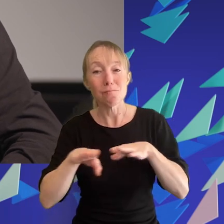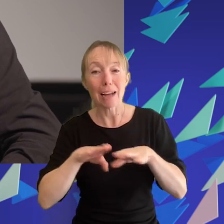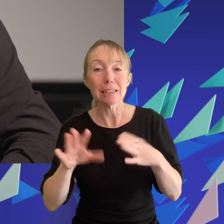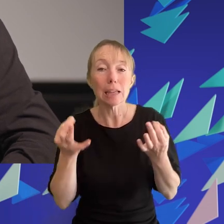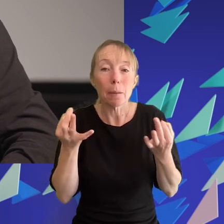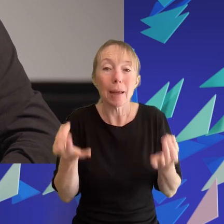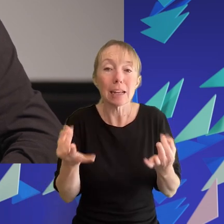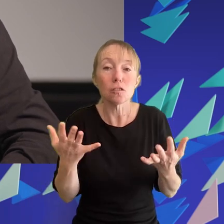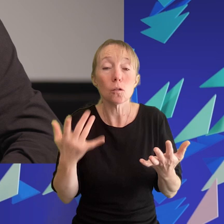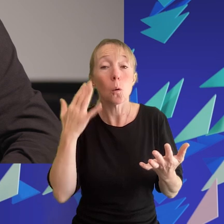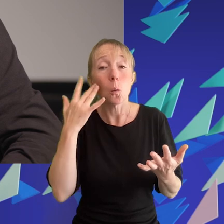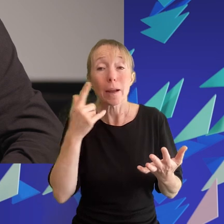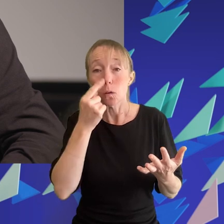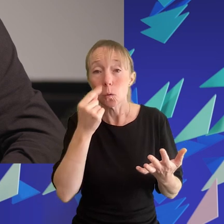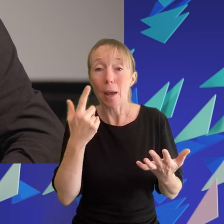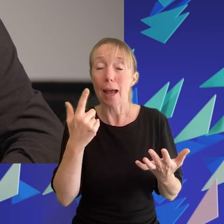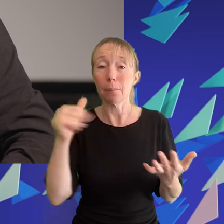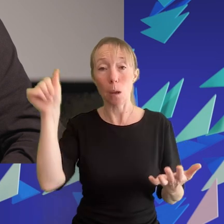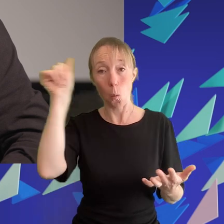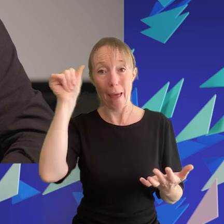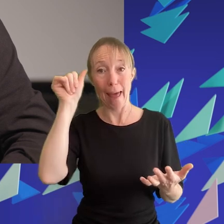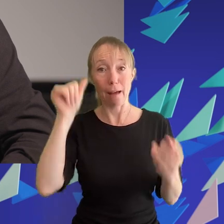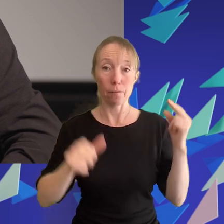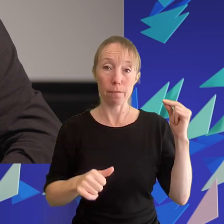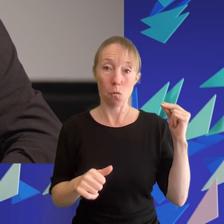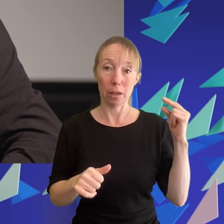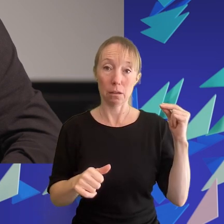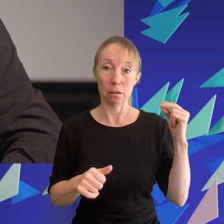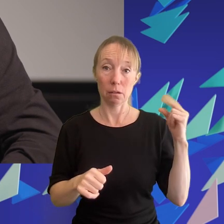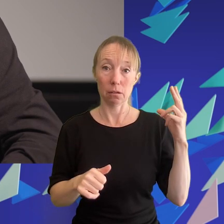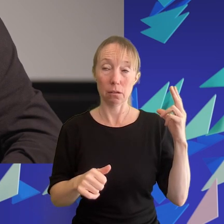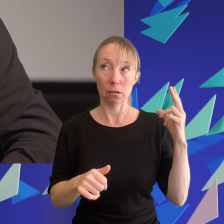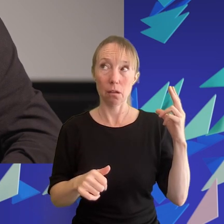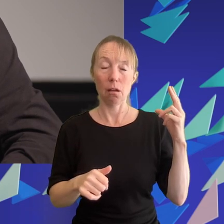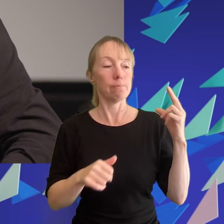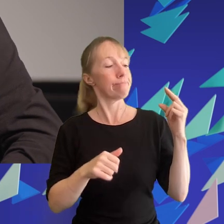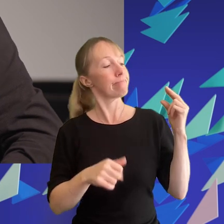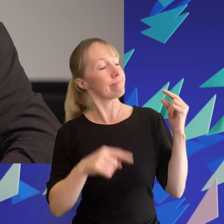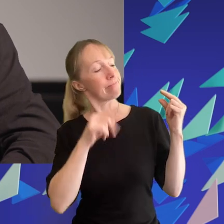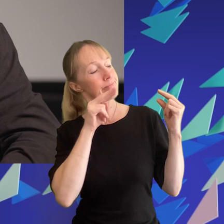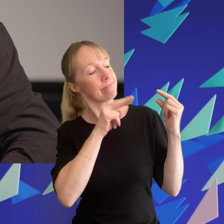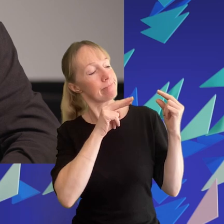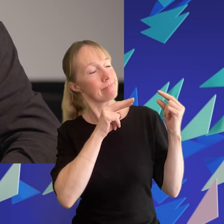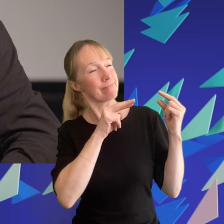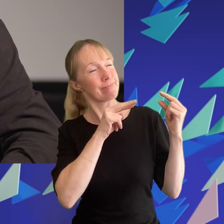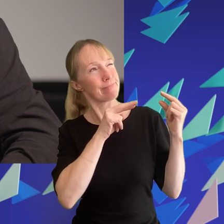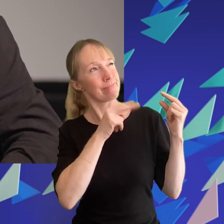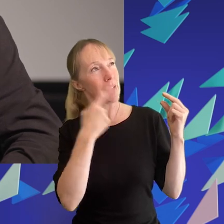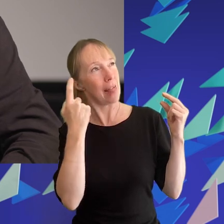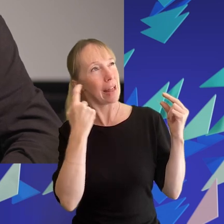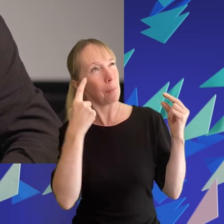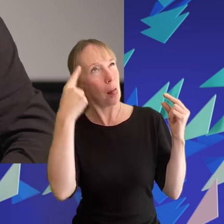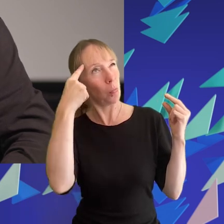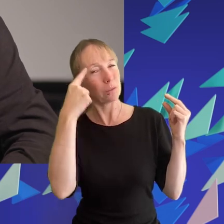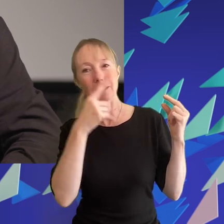way, when you can really be conscious about that and you see that and you just observe those thoughts and how